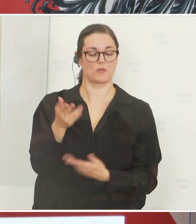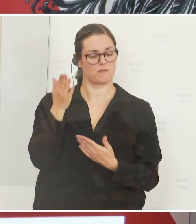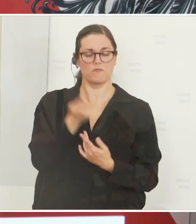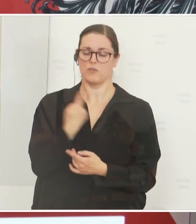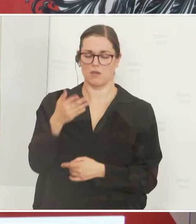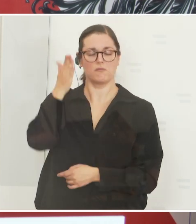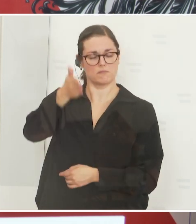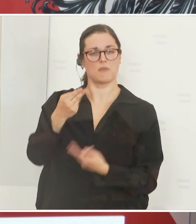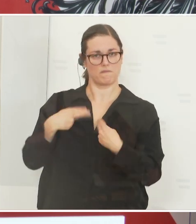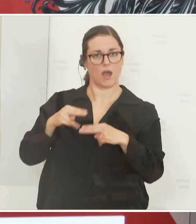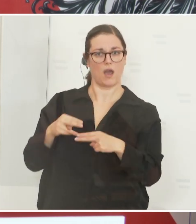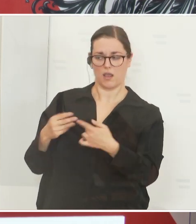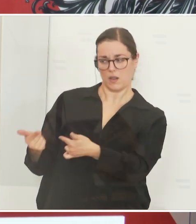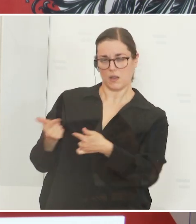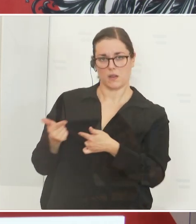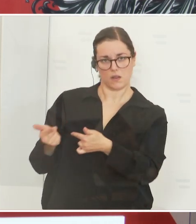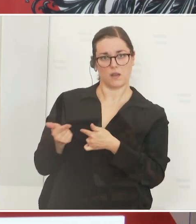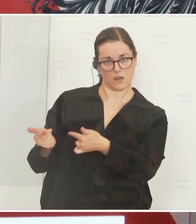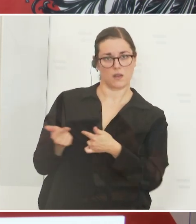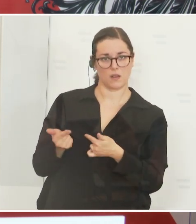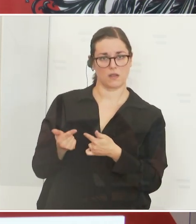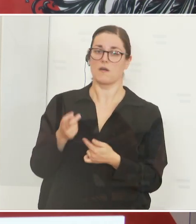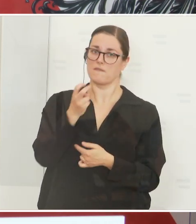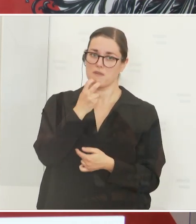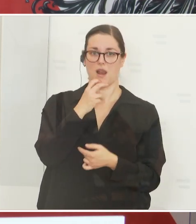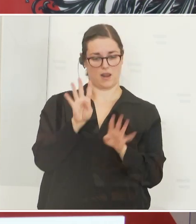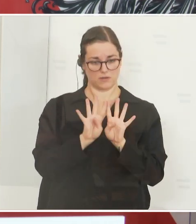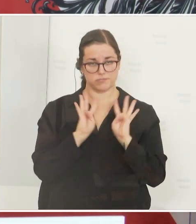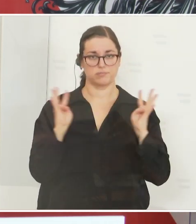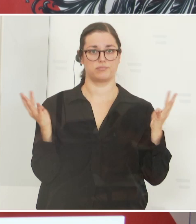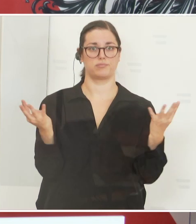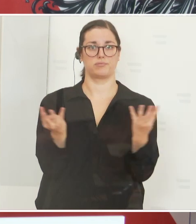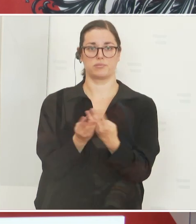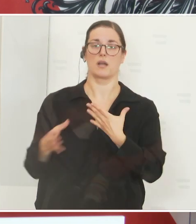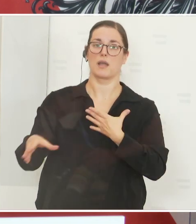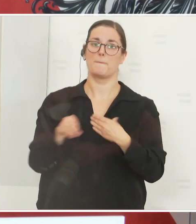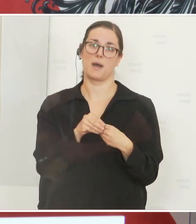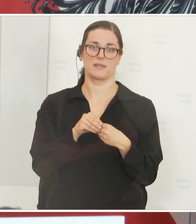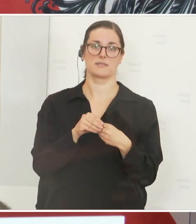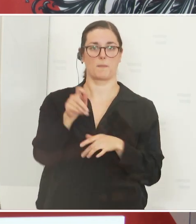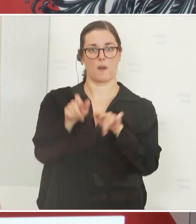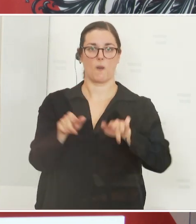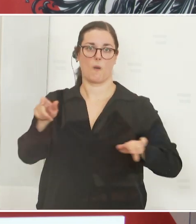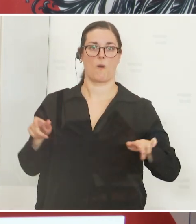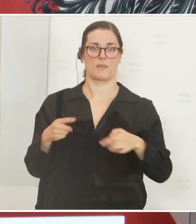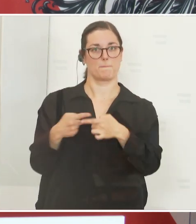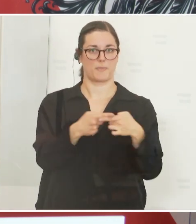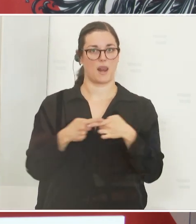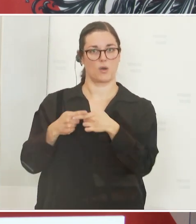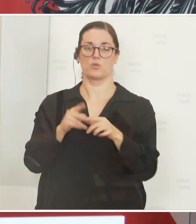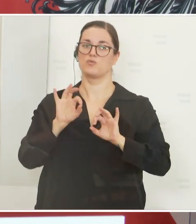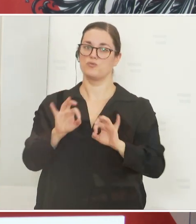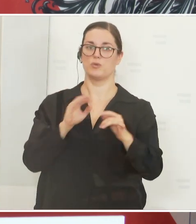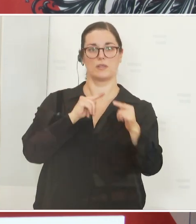continuously try to engage with them and bring them on the table together with the people of Belarus to discuss the future. That is what it is all